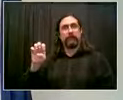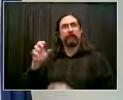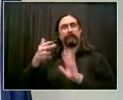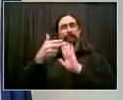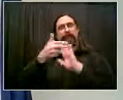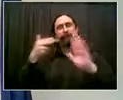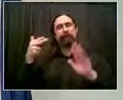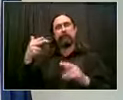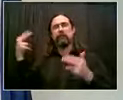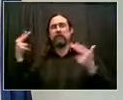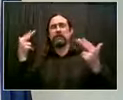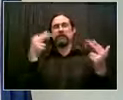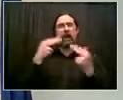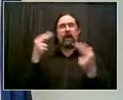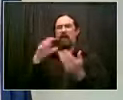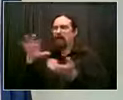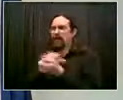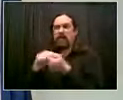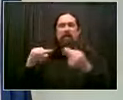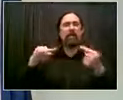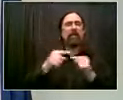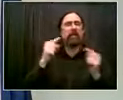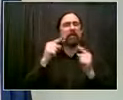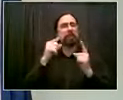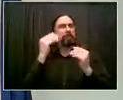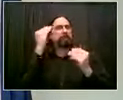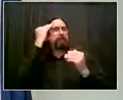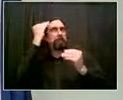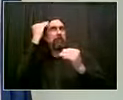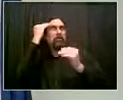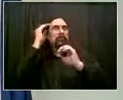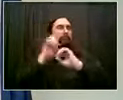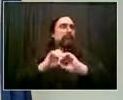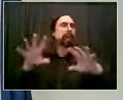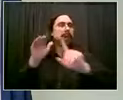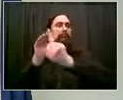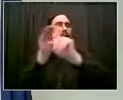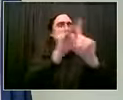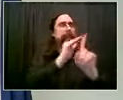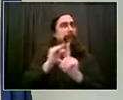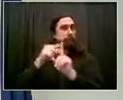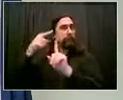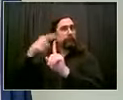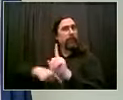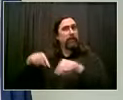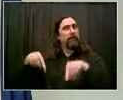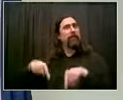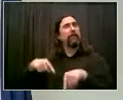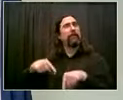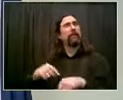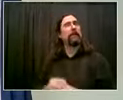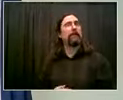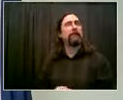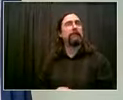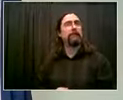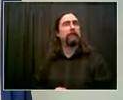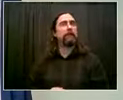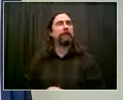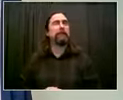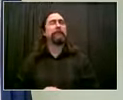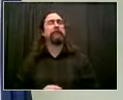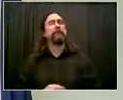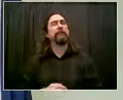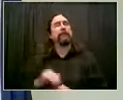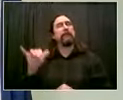in the Bronx. I also had a 12-year-old shot this weekend. You know, we cannot tolerate this. So, Mr.